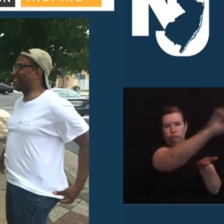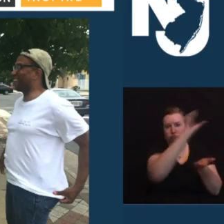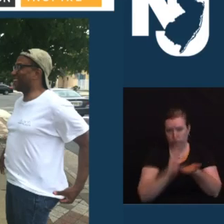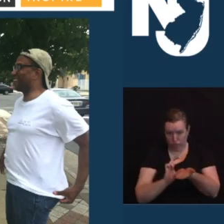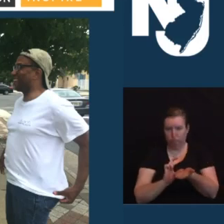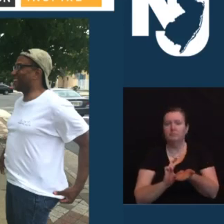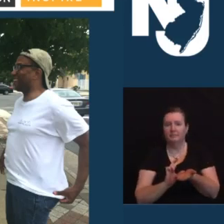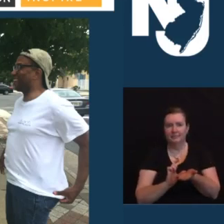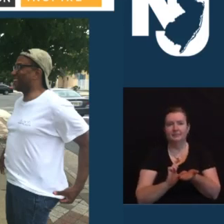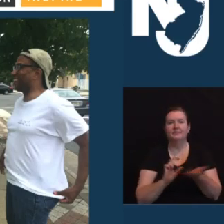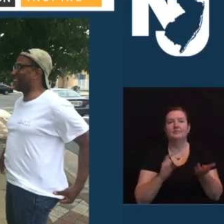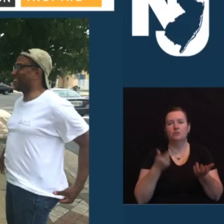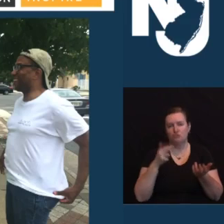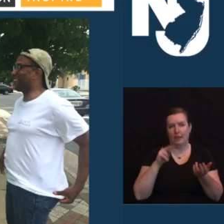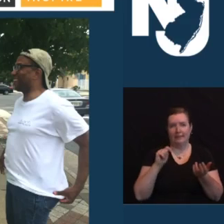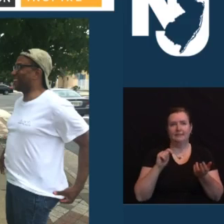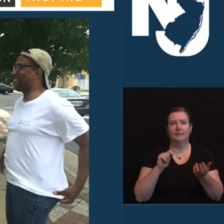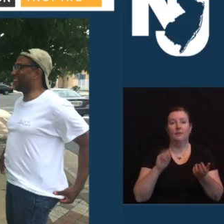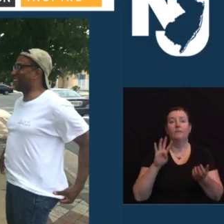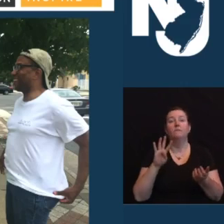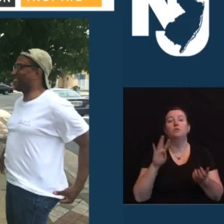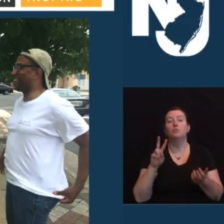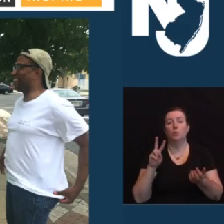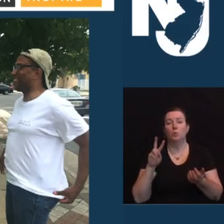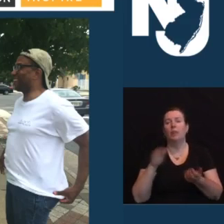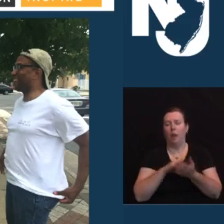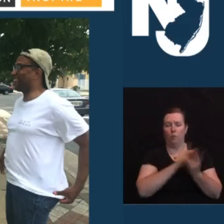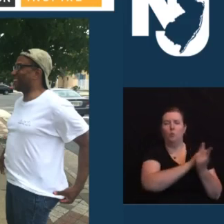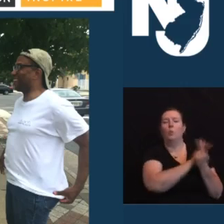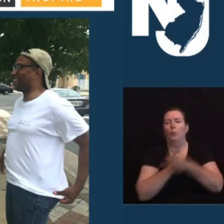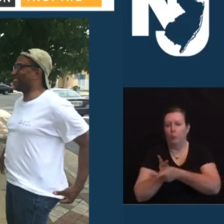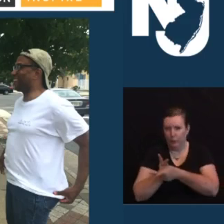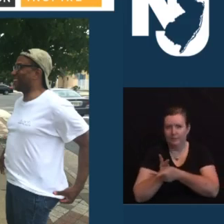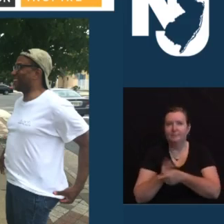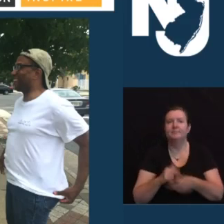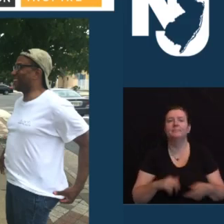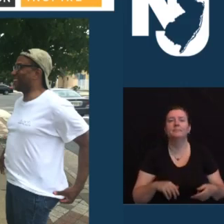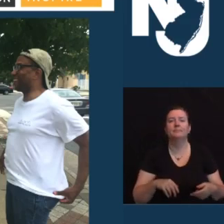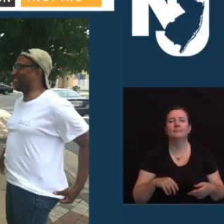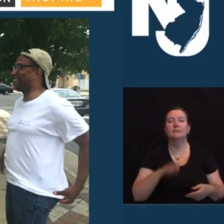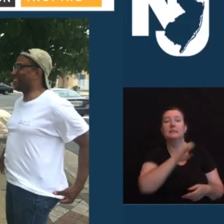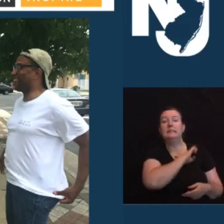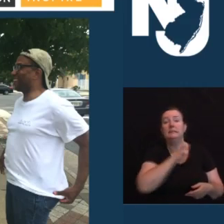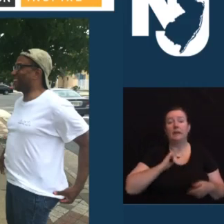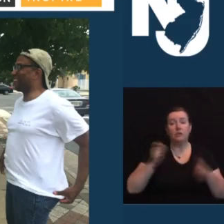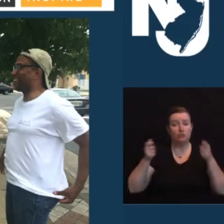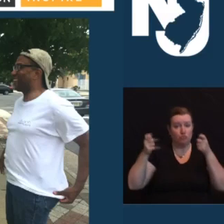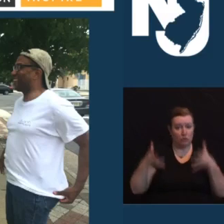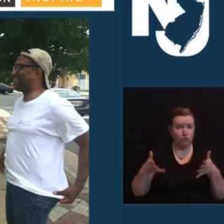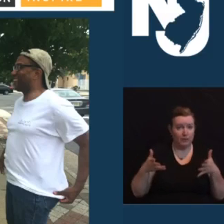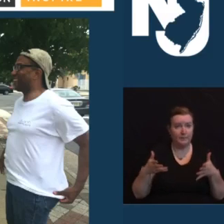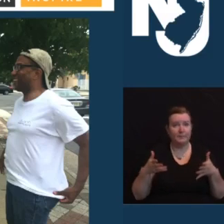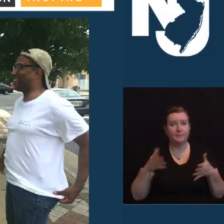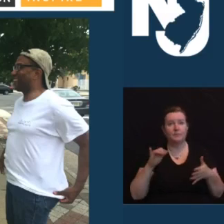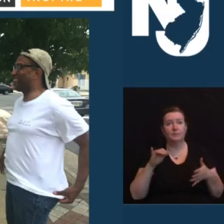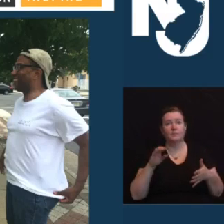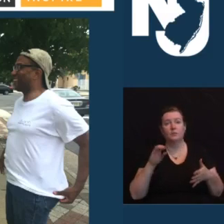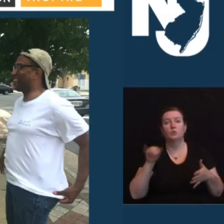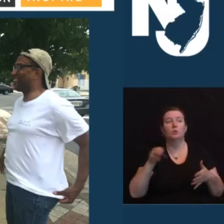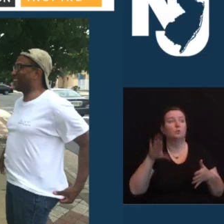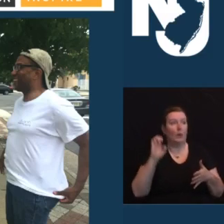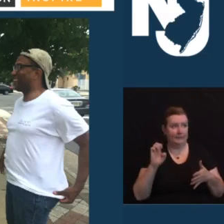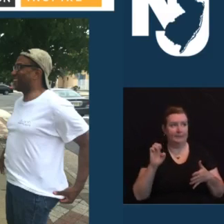loan to meet their expenses. Executive Director Joyce Hagen, and I had the great honor of speaking with Joyce on Monday, she's there on the left,